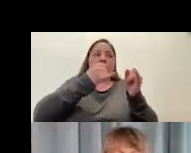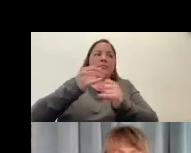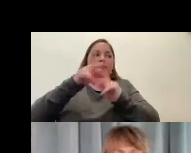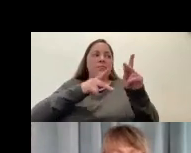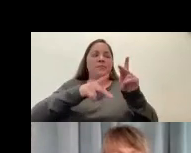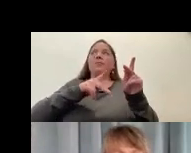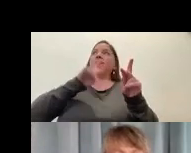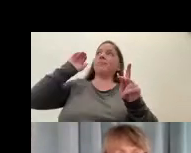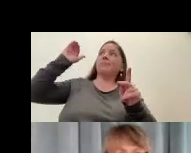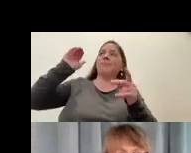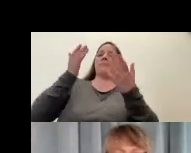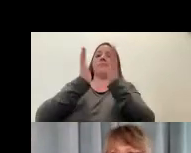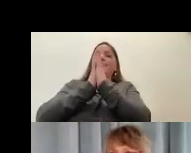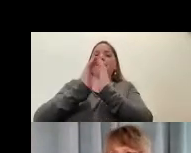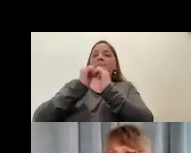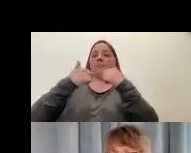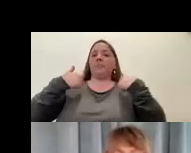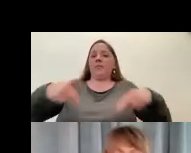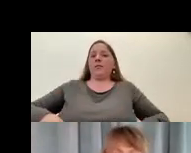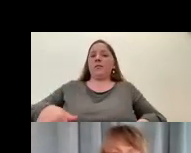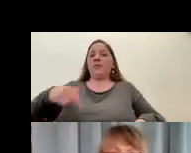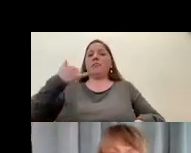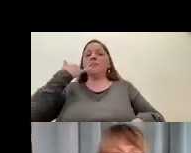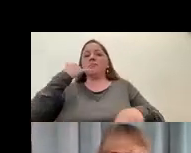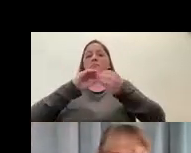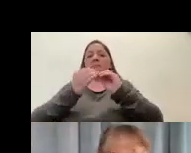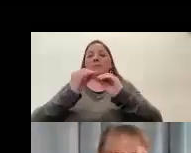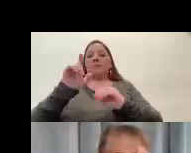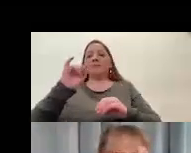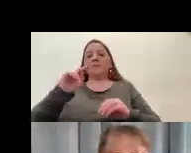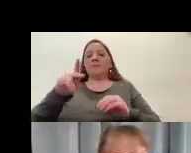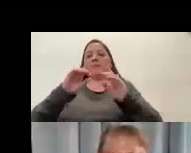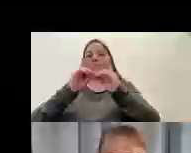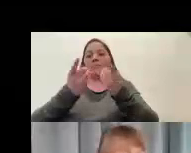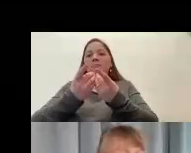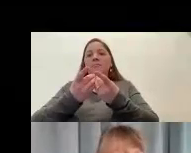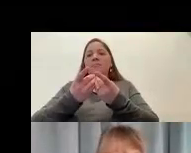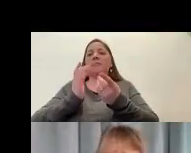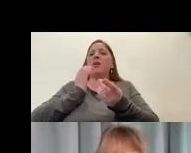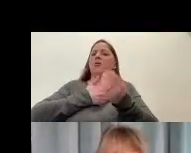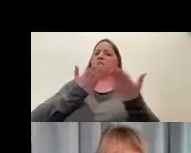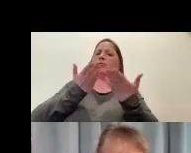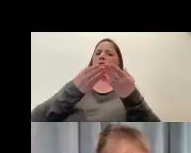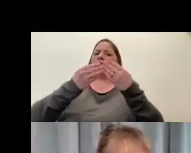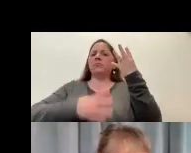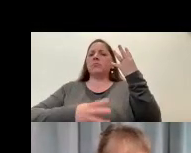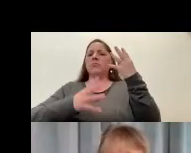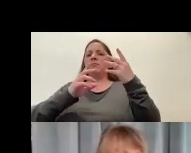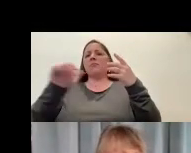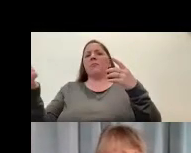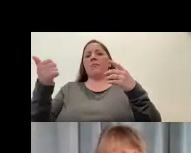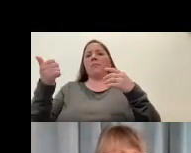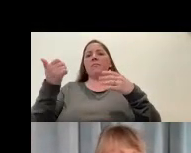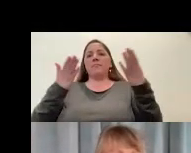the help link department, knows and finds out about other services, not just transportation, but any other services in the county